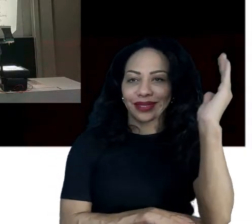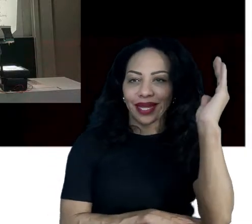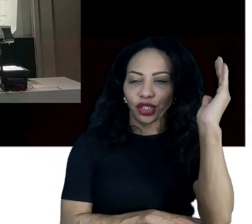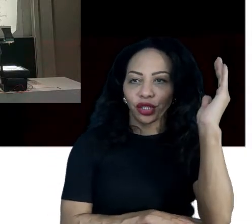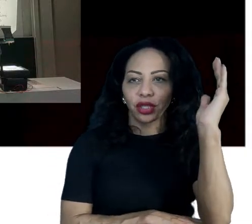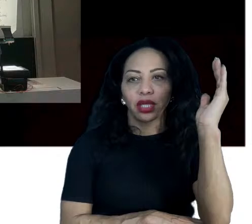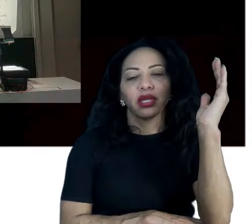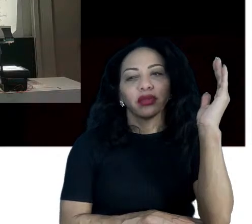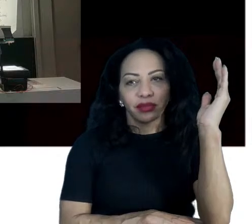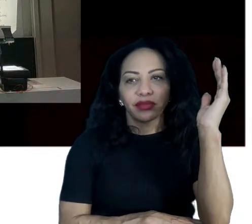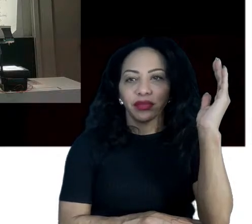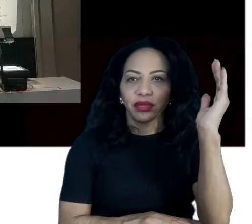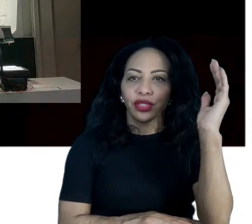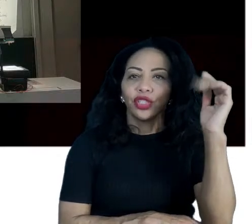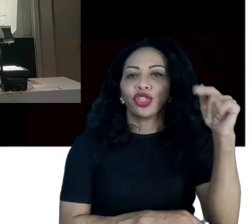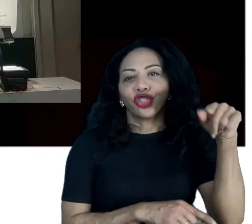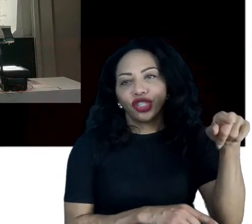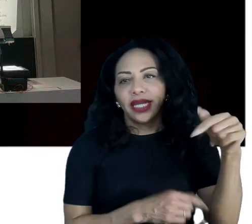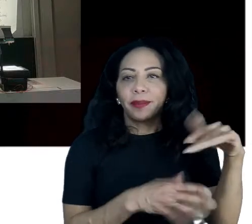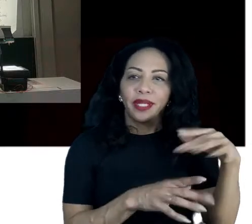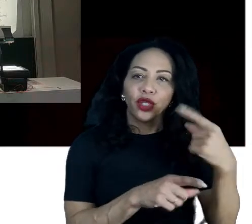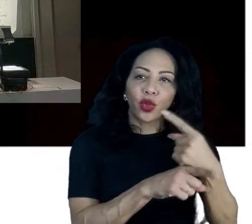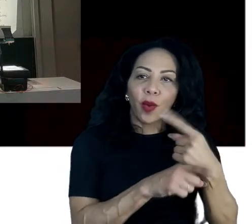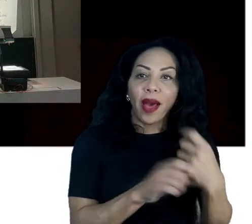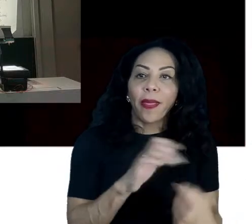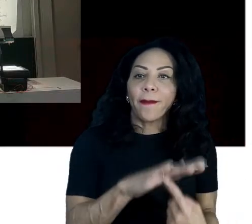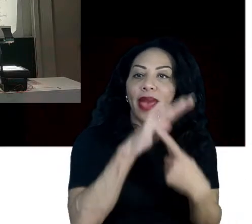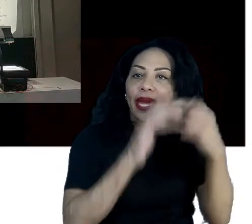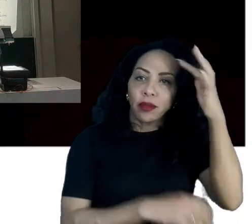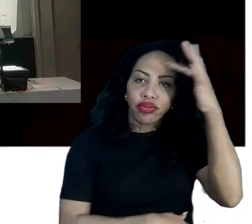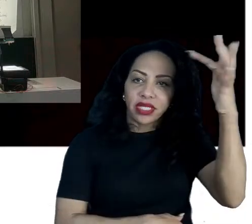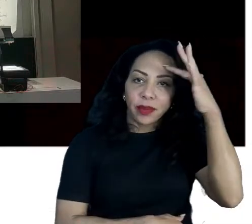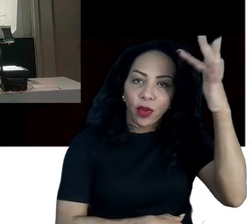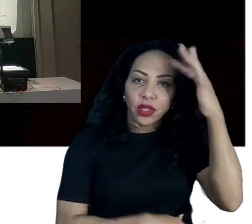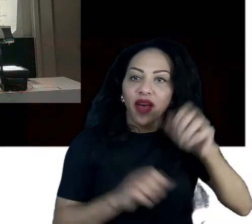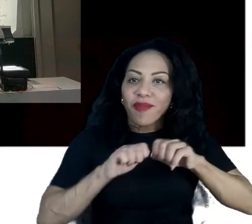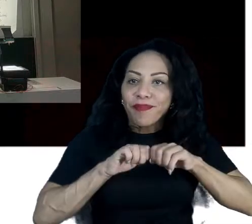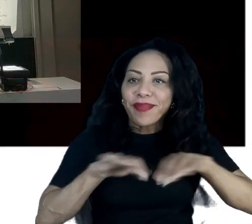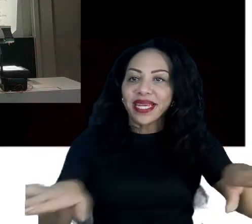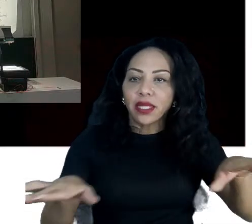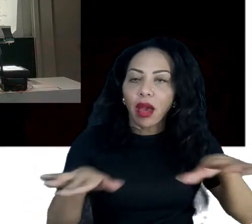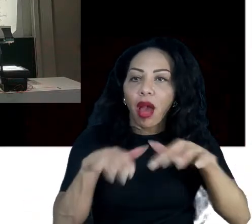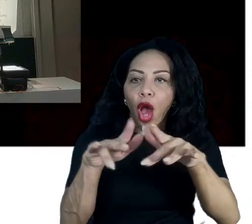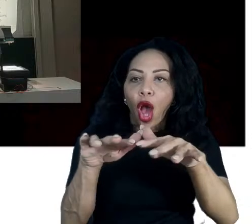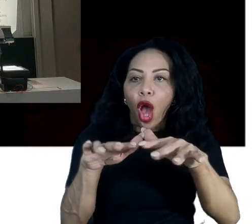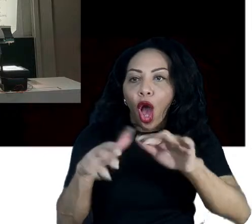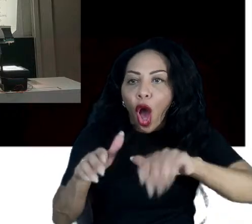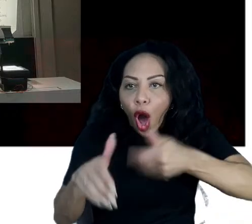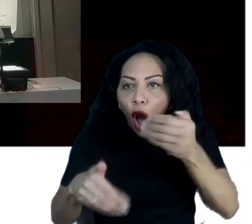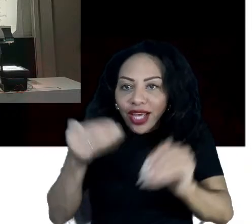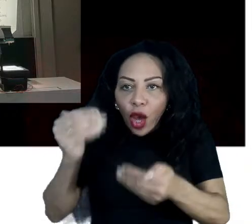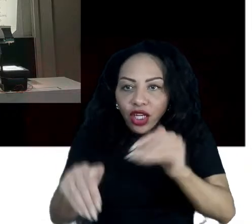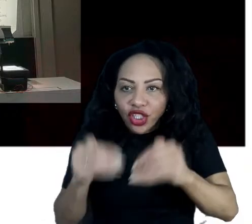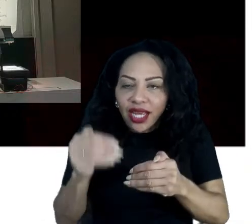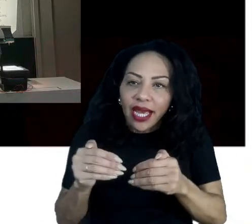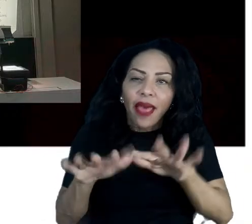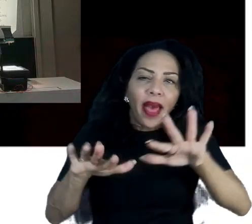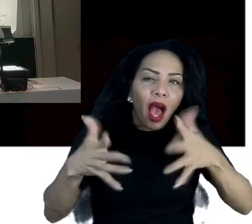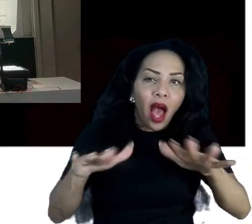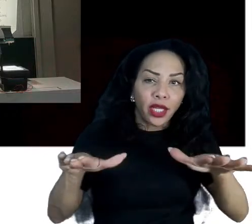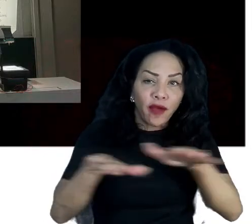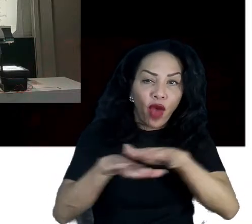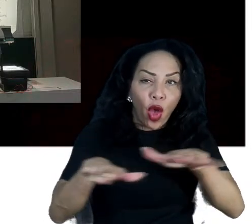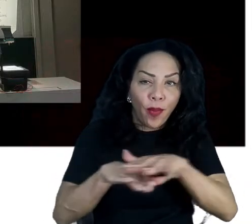as the main principles of media archaeology, and they overlap a bit with what I've been talking about